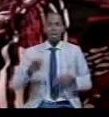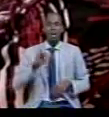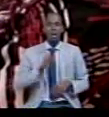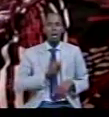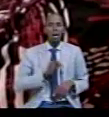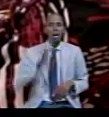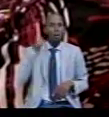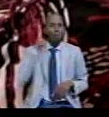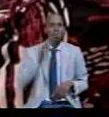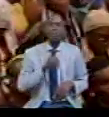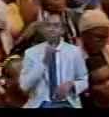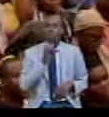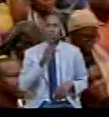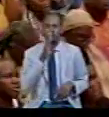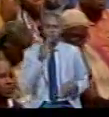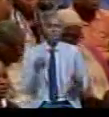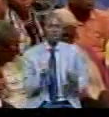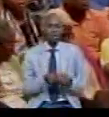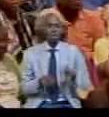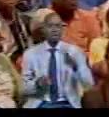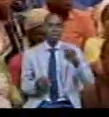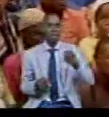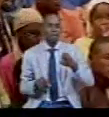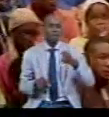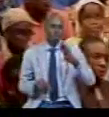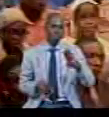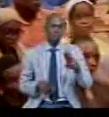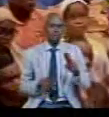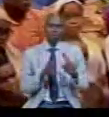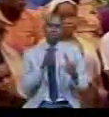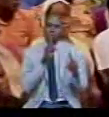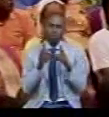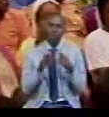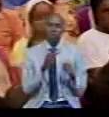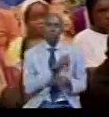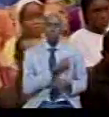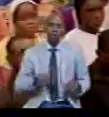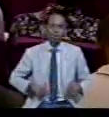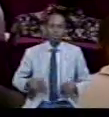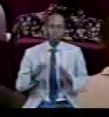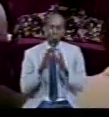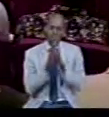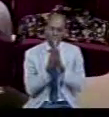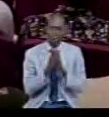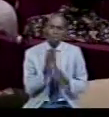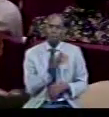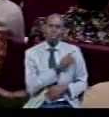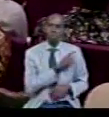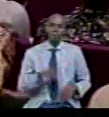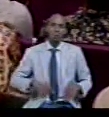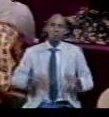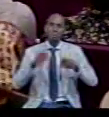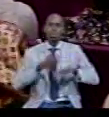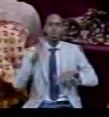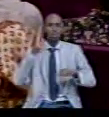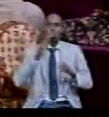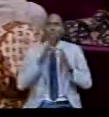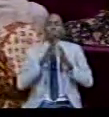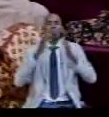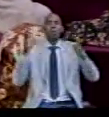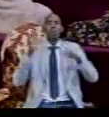not be like Nebuchadnezzar. Turn to the Lord, and the mercy of the Lord will be abundant upon your life